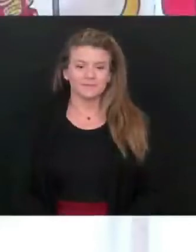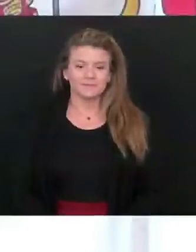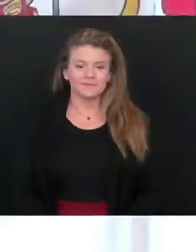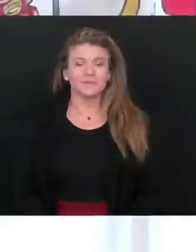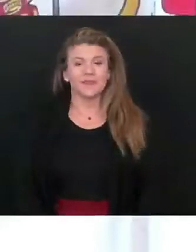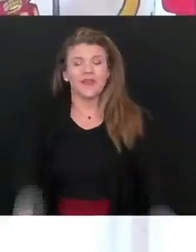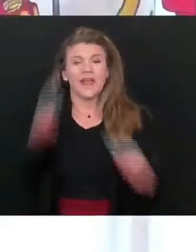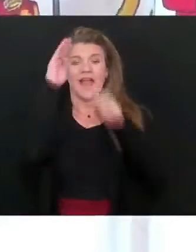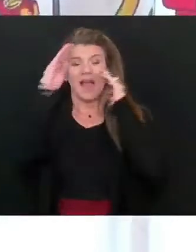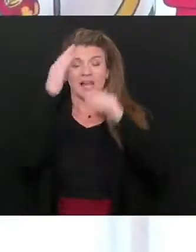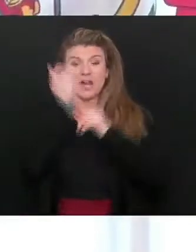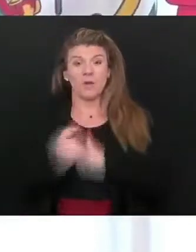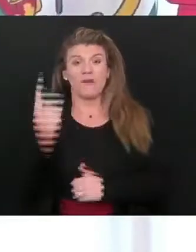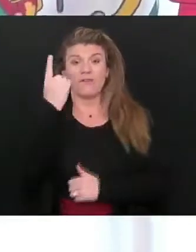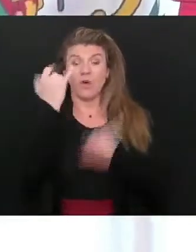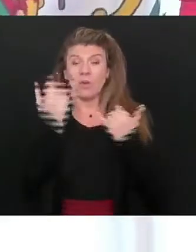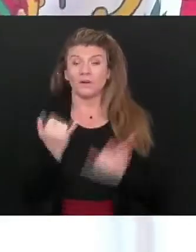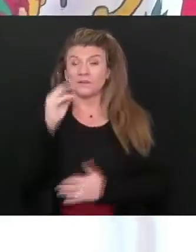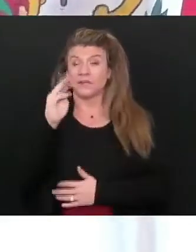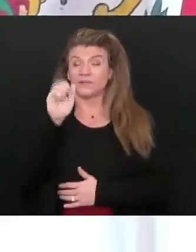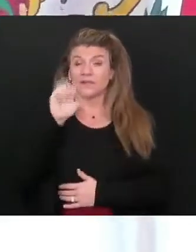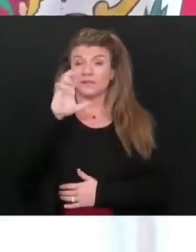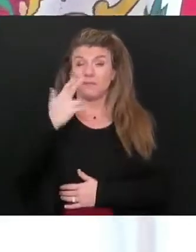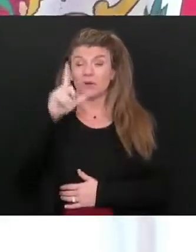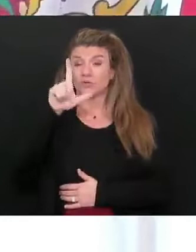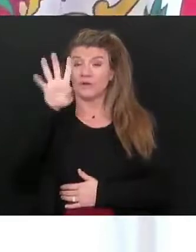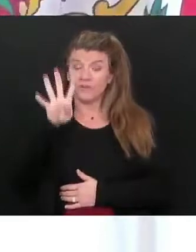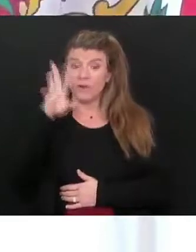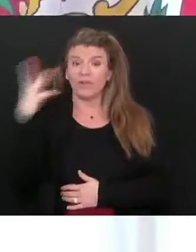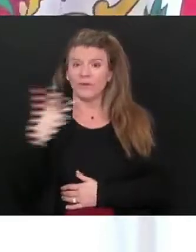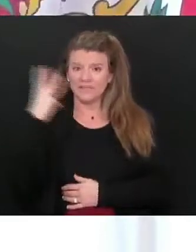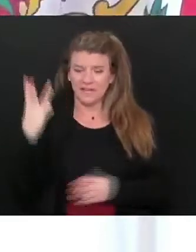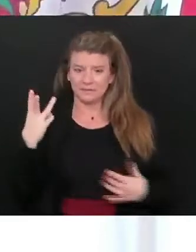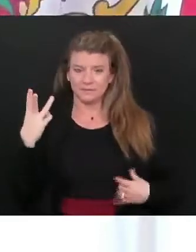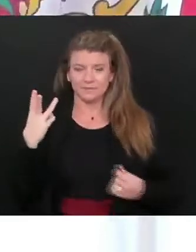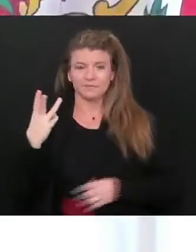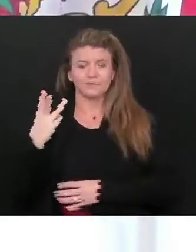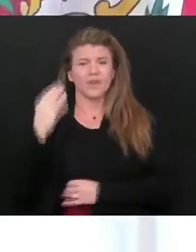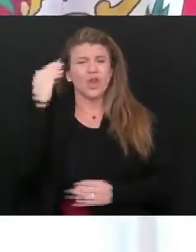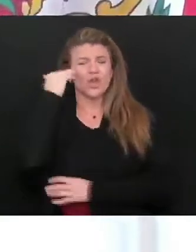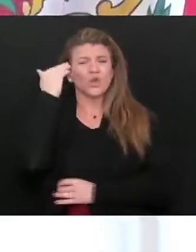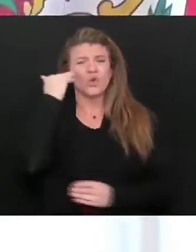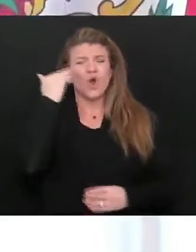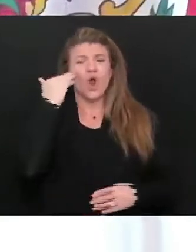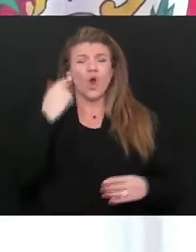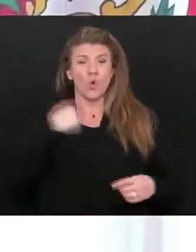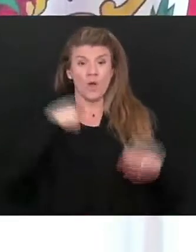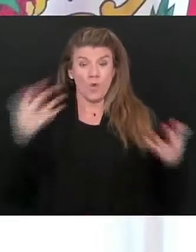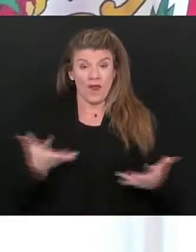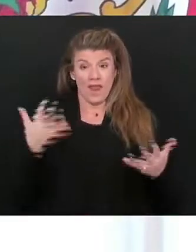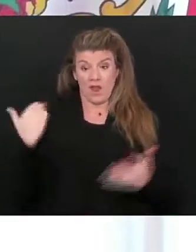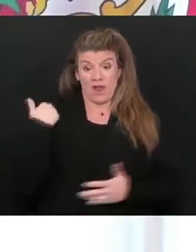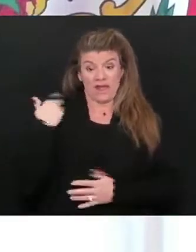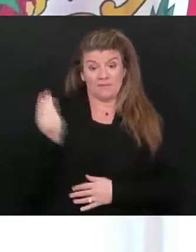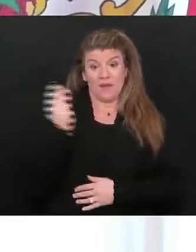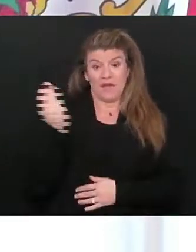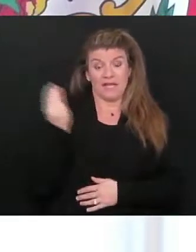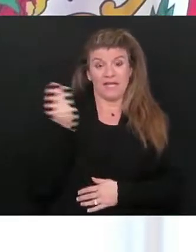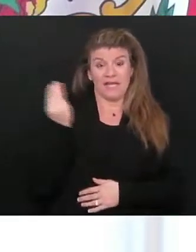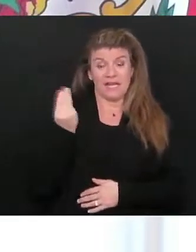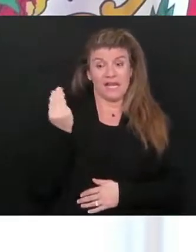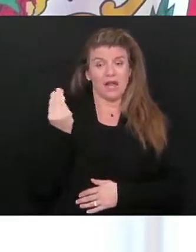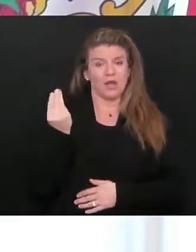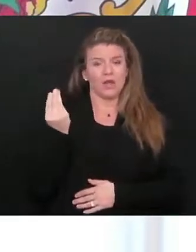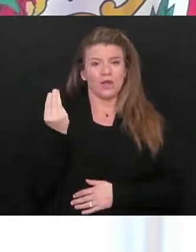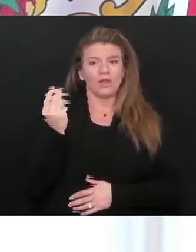Hello, everyone. It's March 24th on Wednesday, and when we were here on Monday,